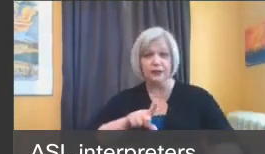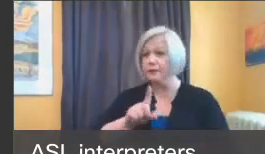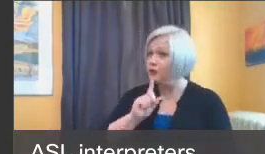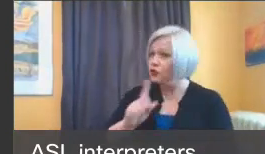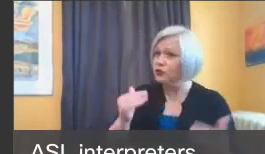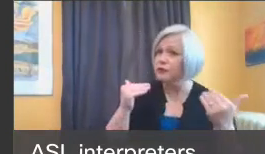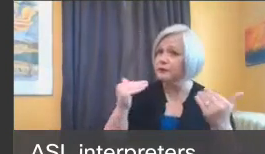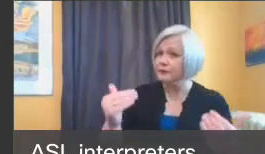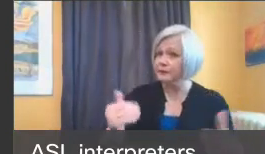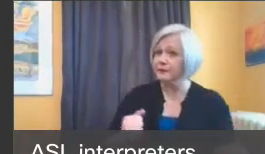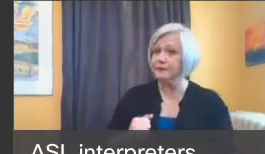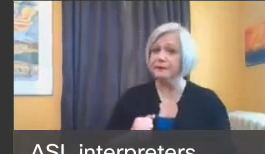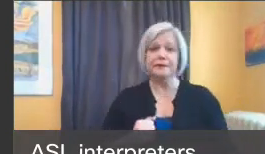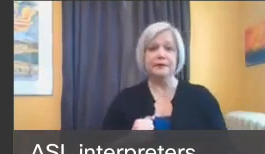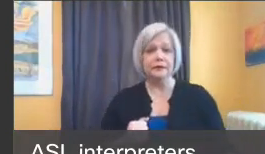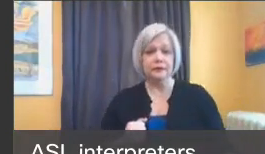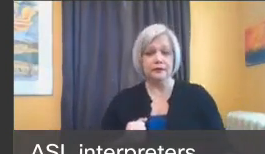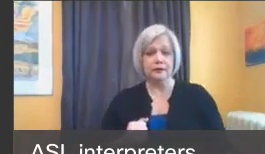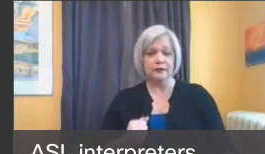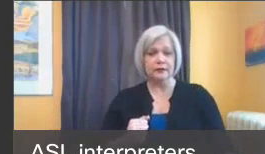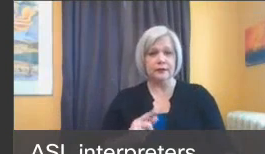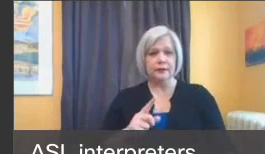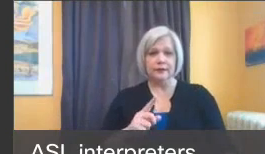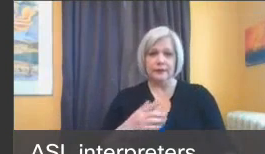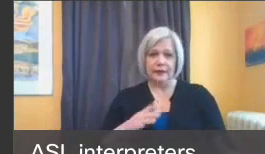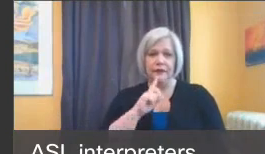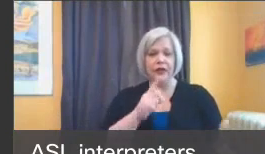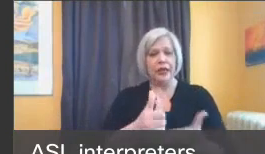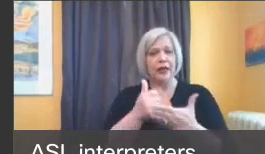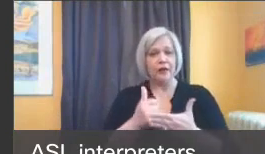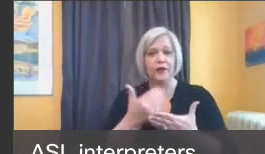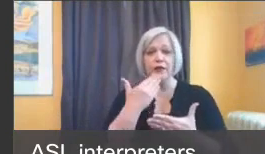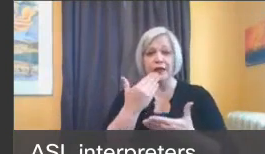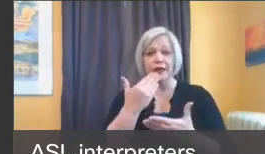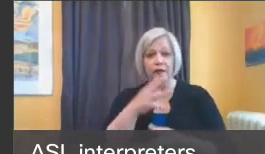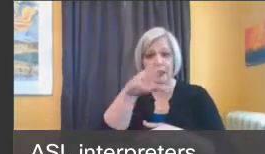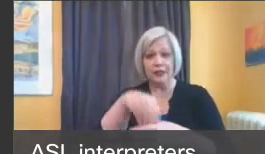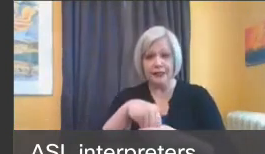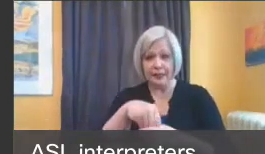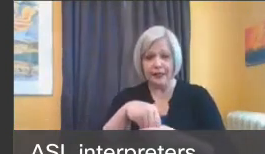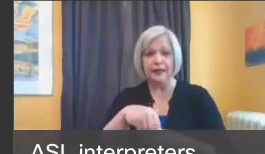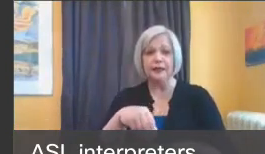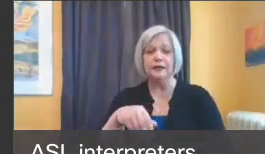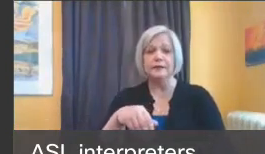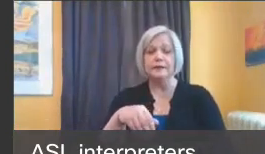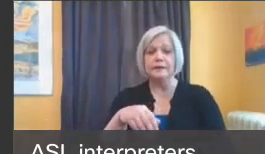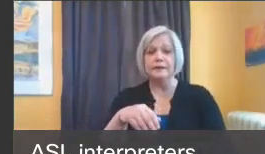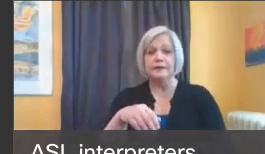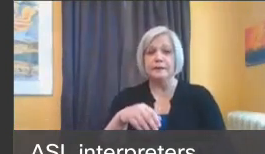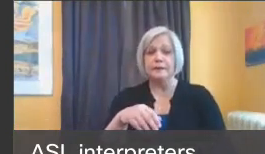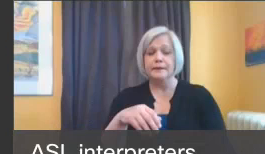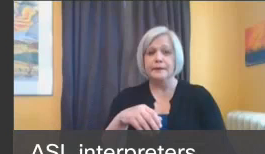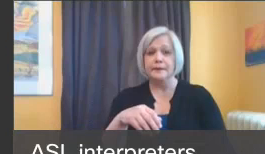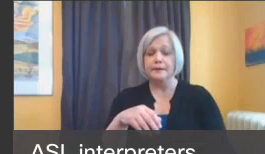ahead. Okay, very helpful. Thank you for your participation. I